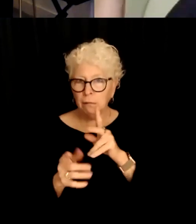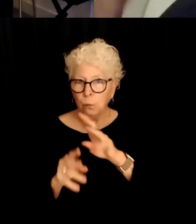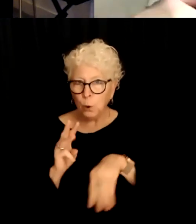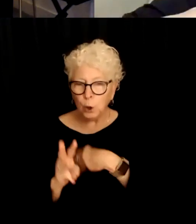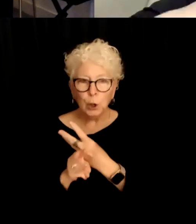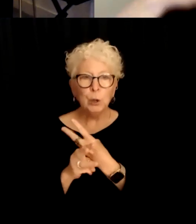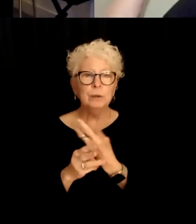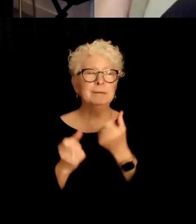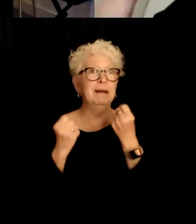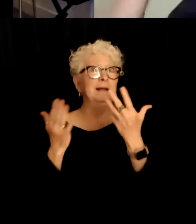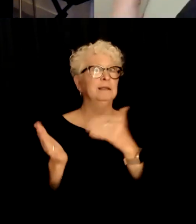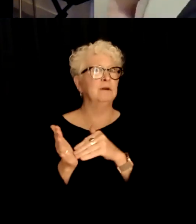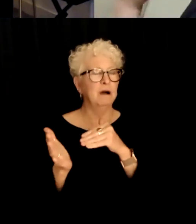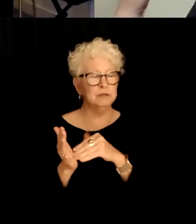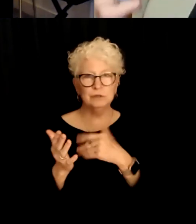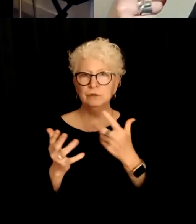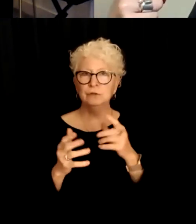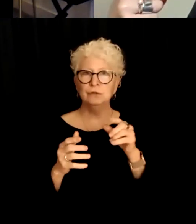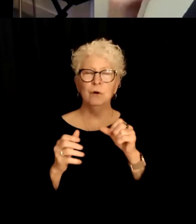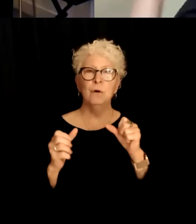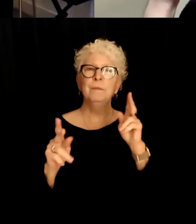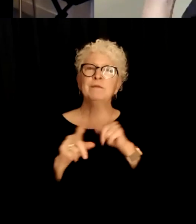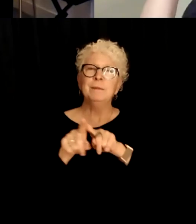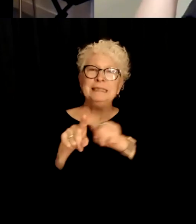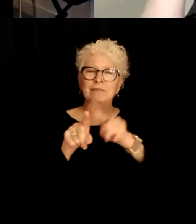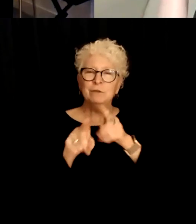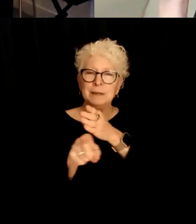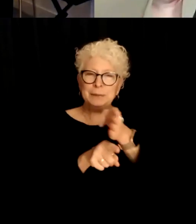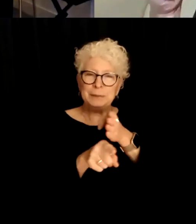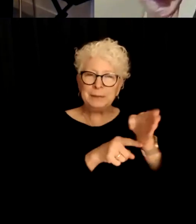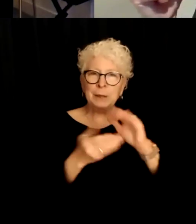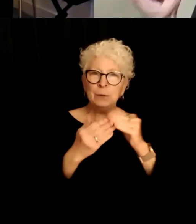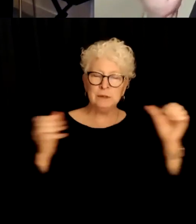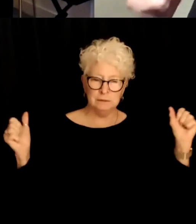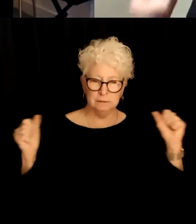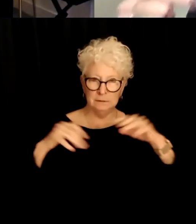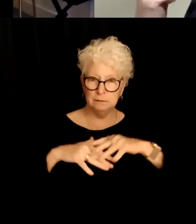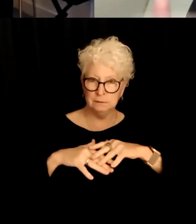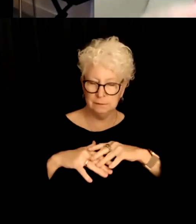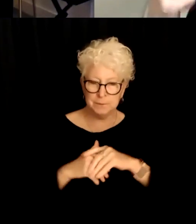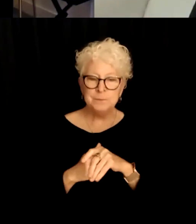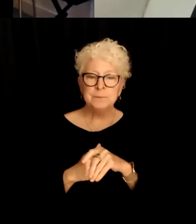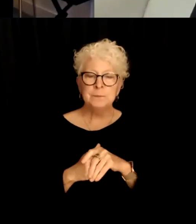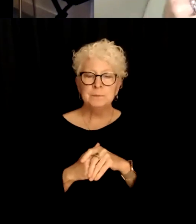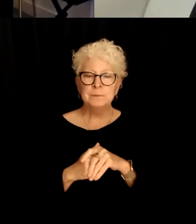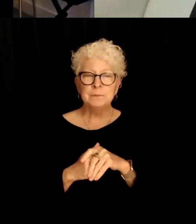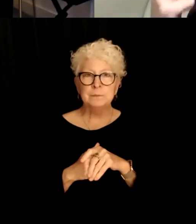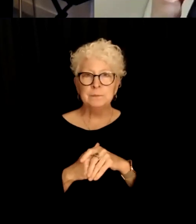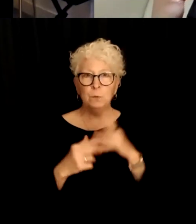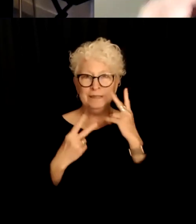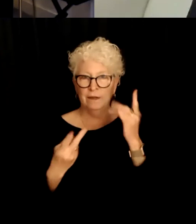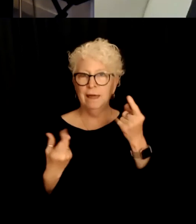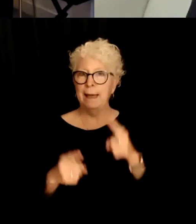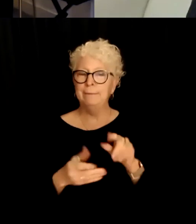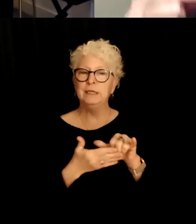of physicians, and that interdisciplinary, again, going back to where we started, because COVID doesn't allow us the myth that